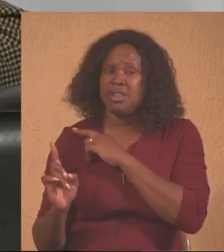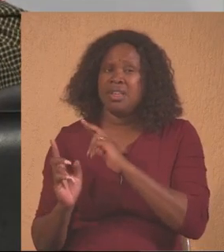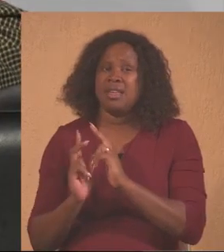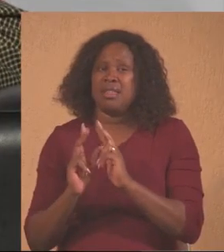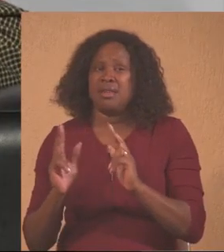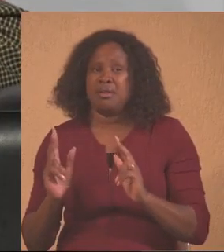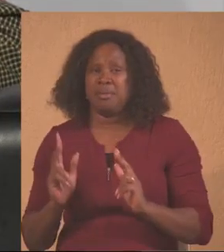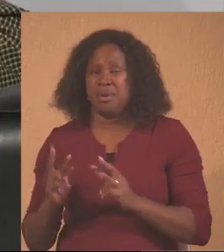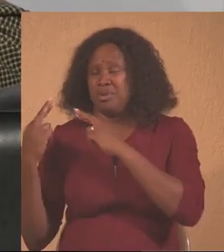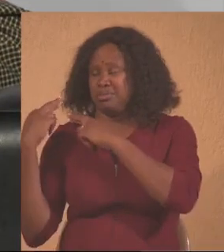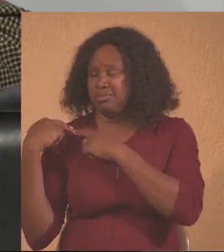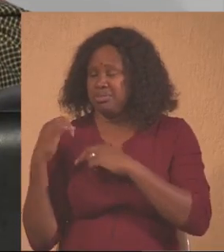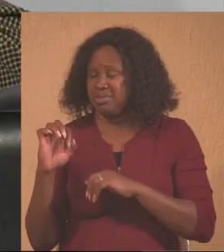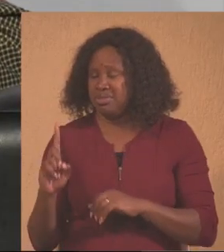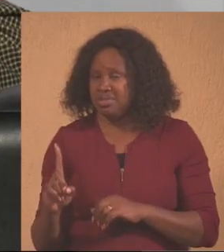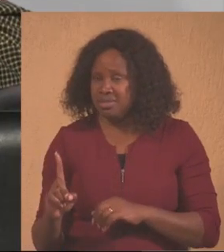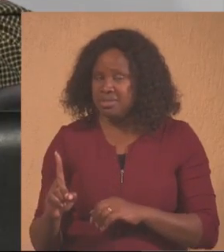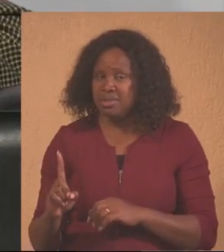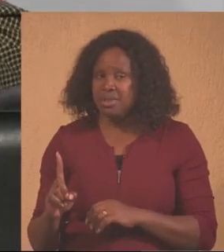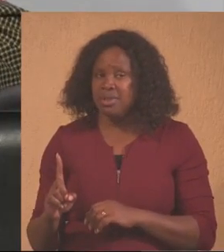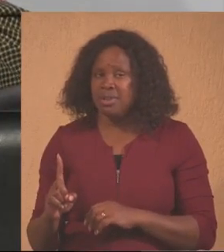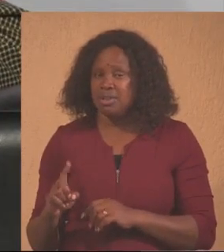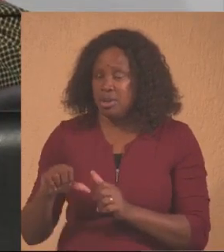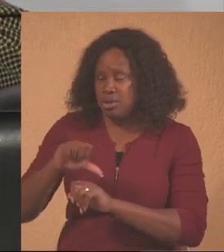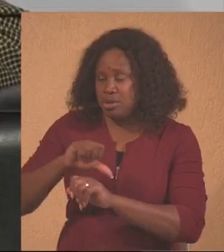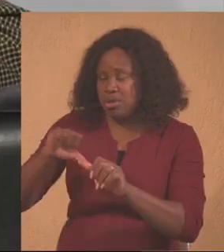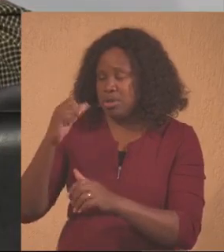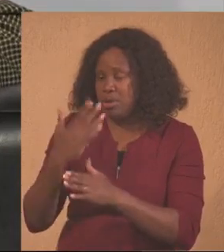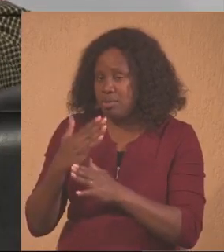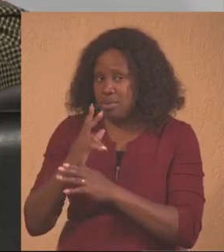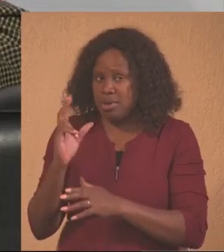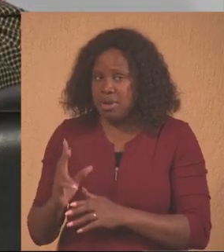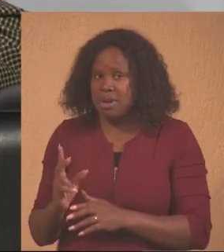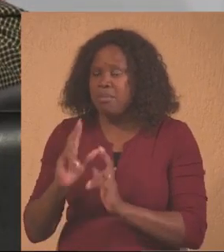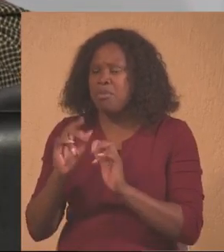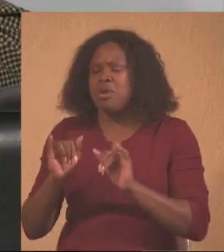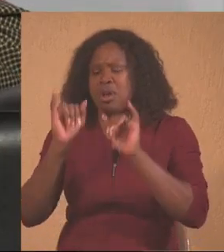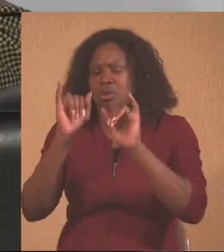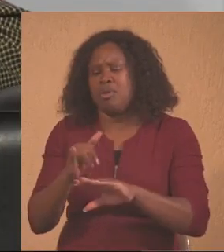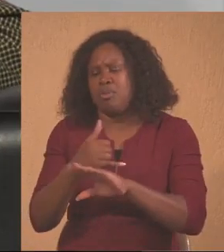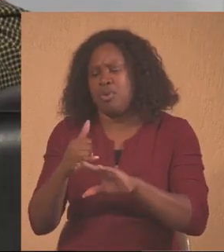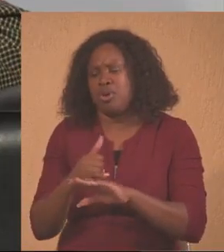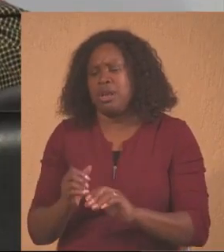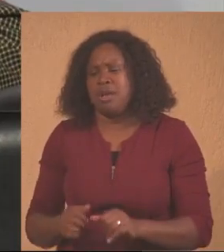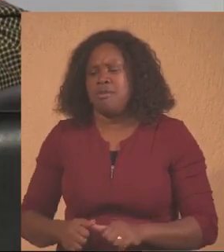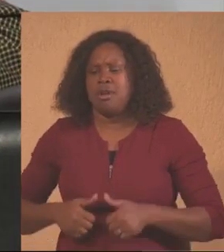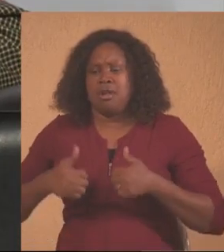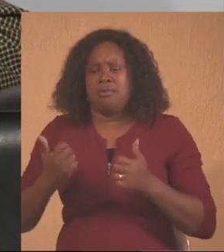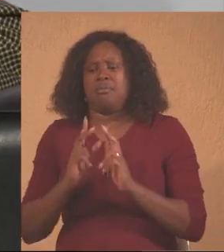put or say in a place that is not conducive for human habitation.